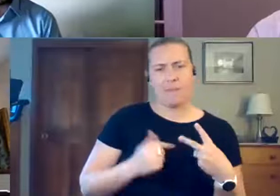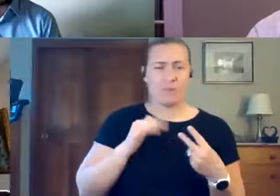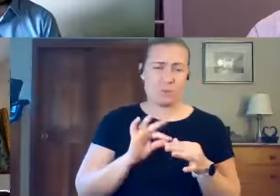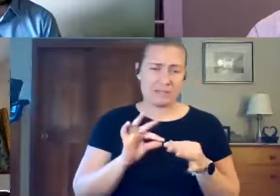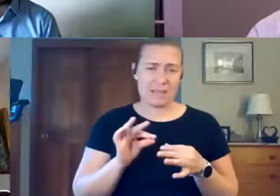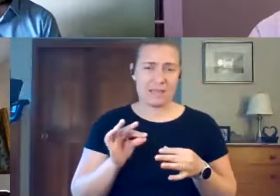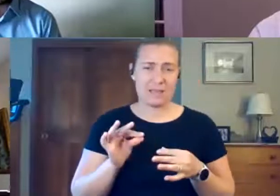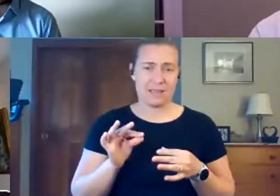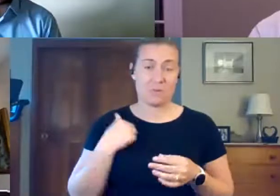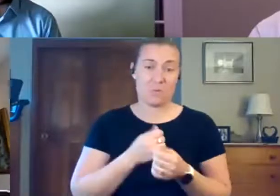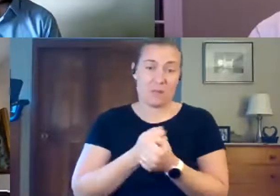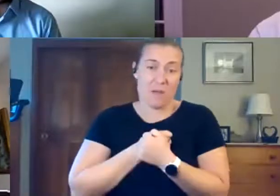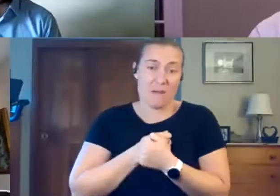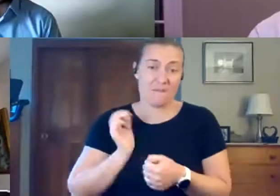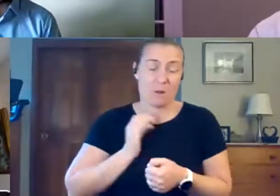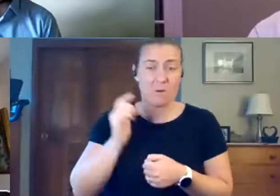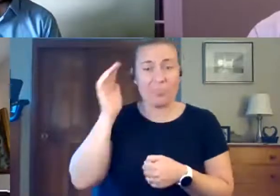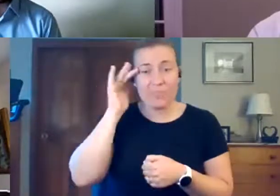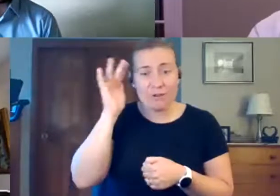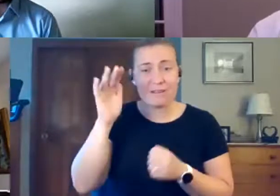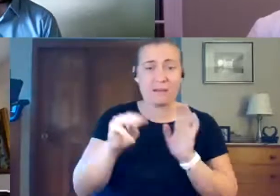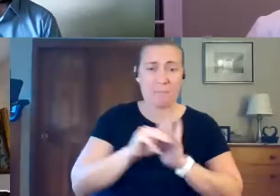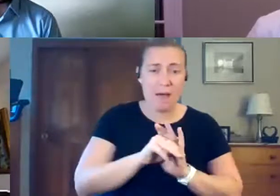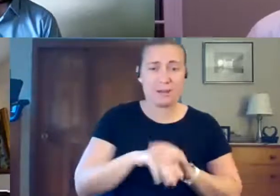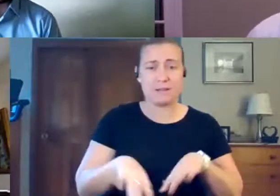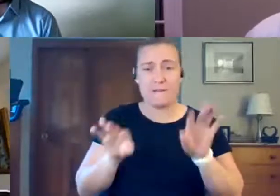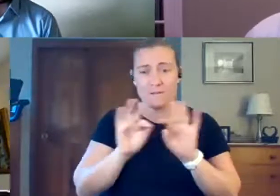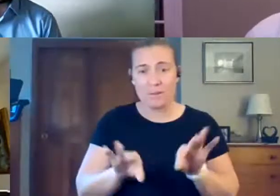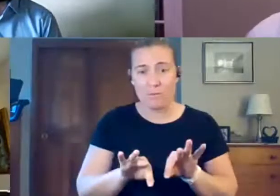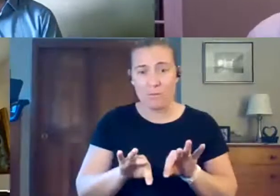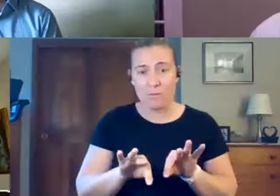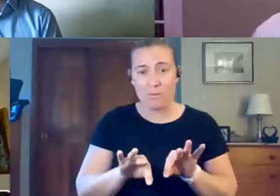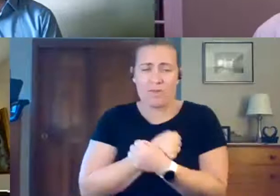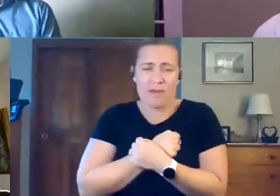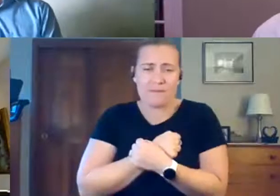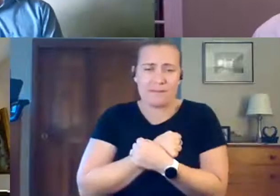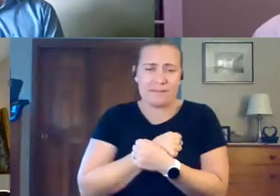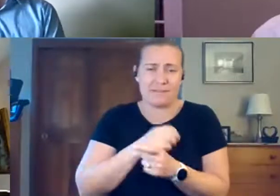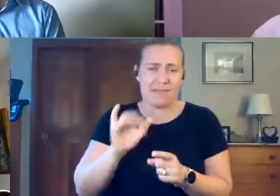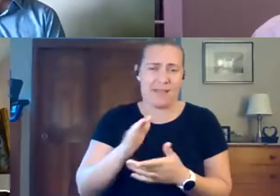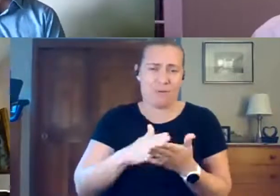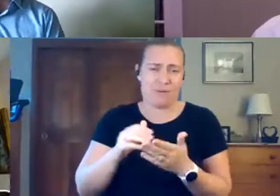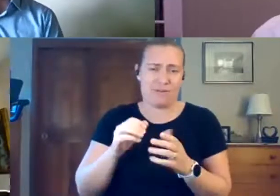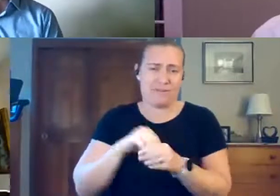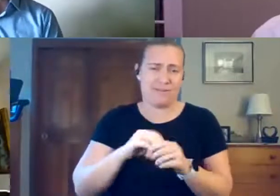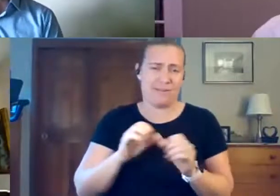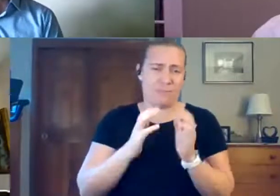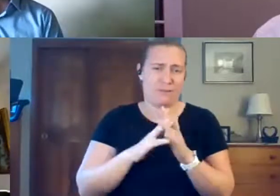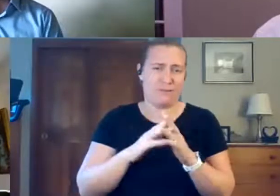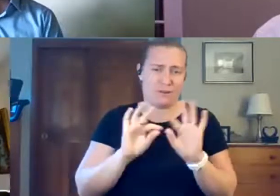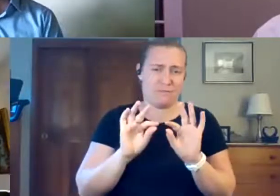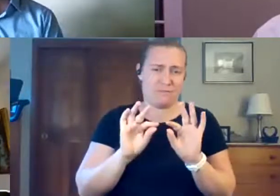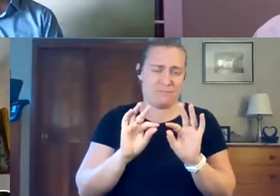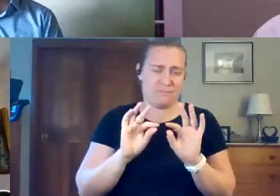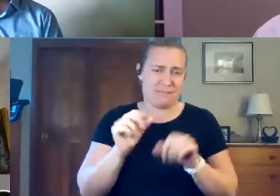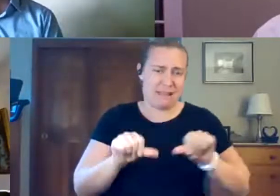we love our theories, models, and frameworks in implementation science. There are a body of models and frameworks that are specific to scale